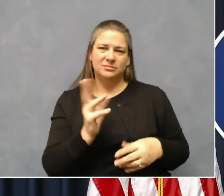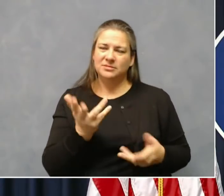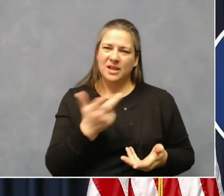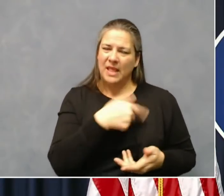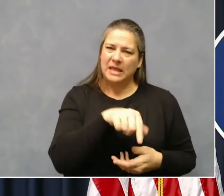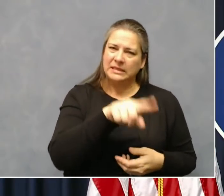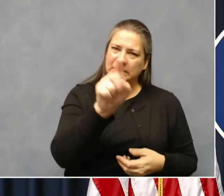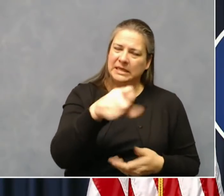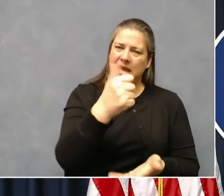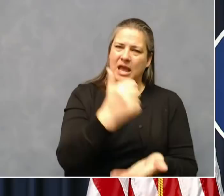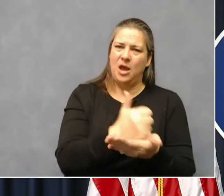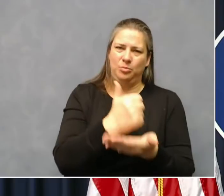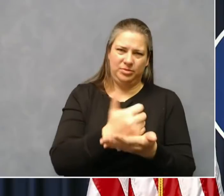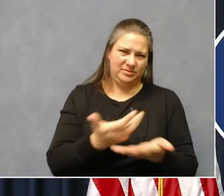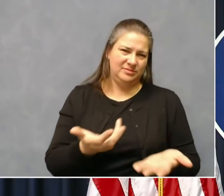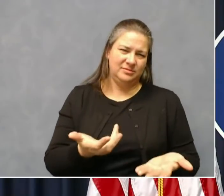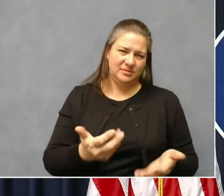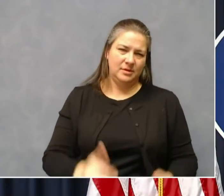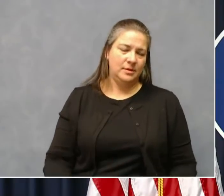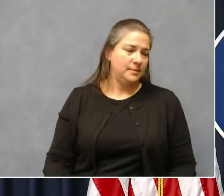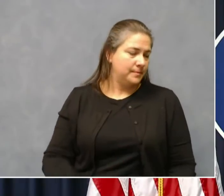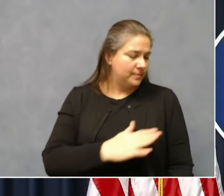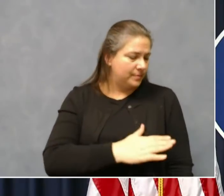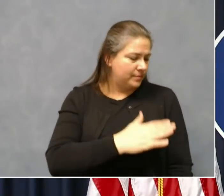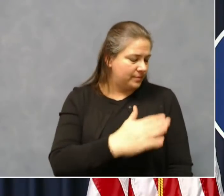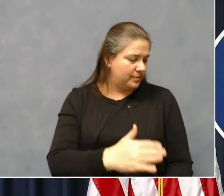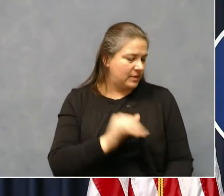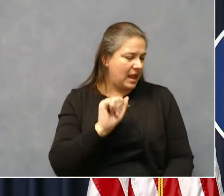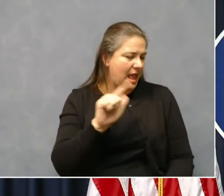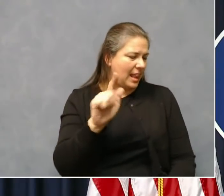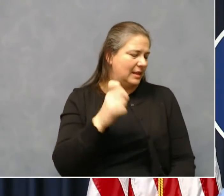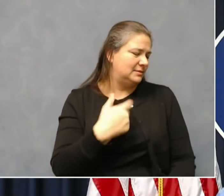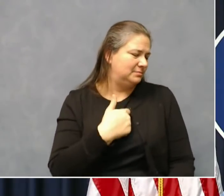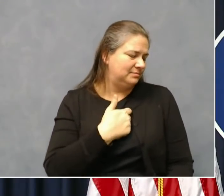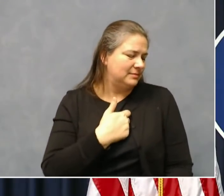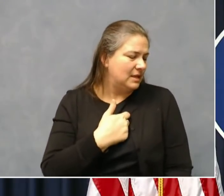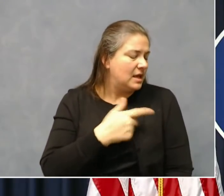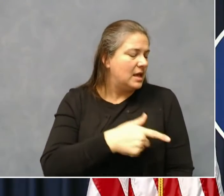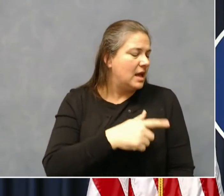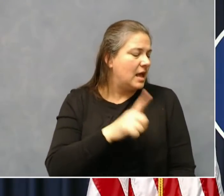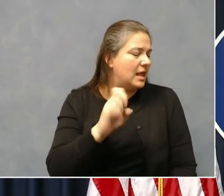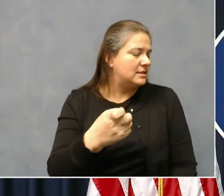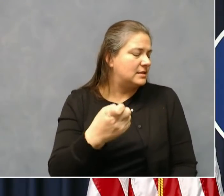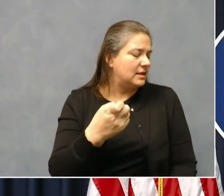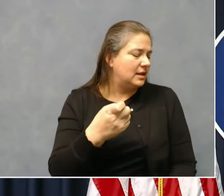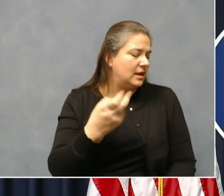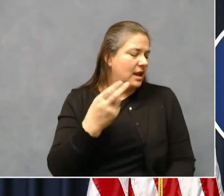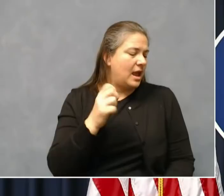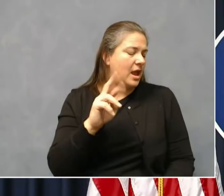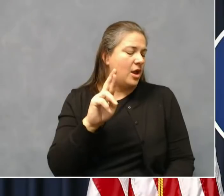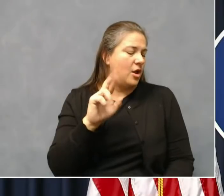Alex Aquisto, I'm sorry, Alex, from the Lexington Herald Leader.